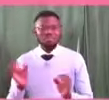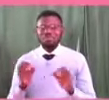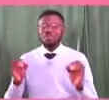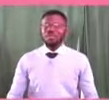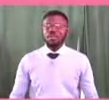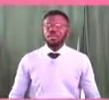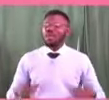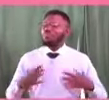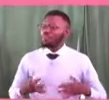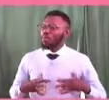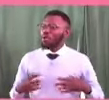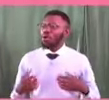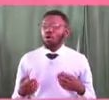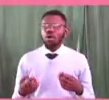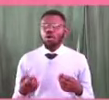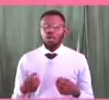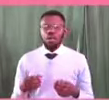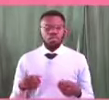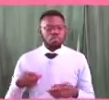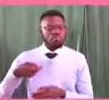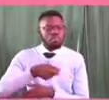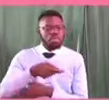citizens will be contributing 200 shillings